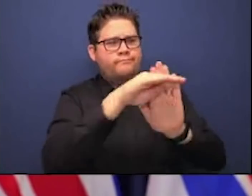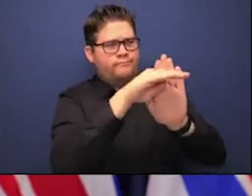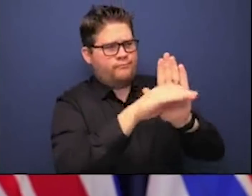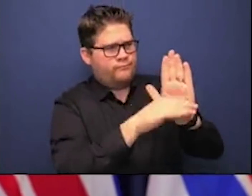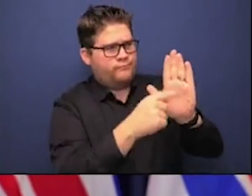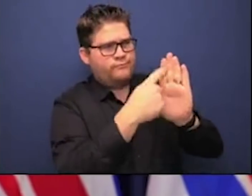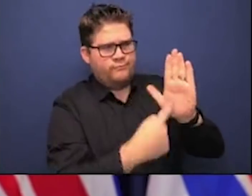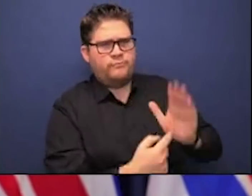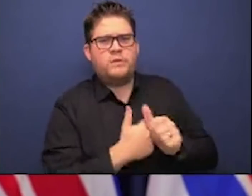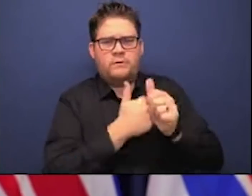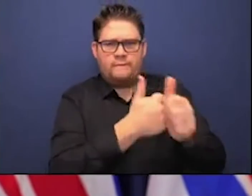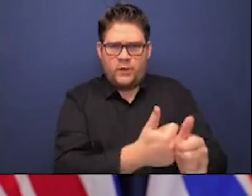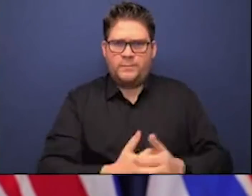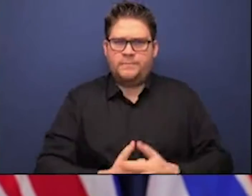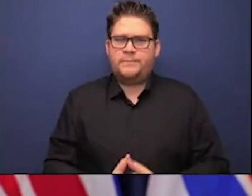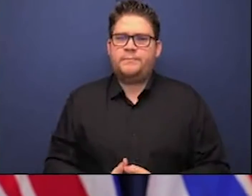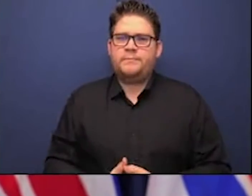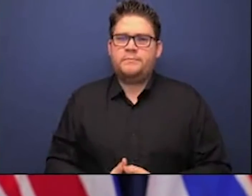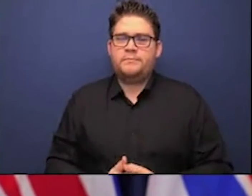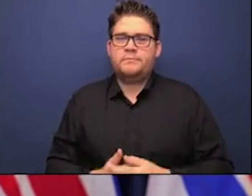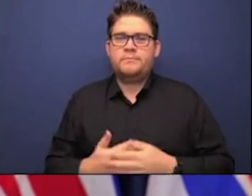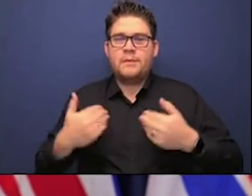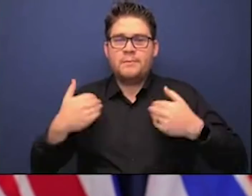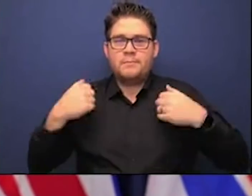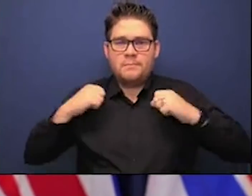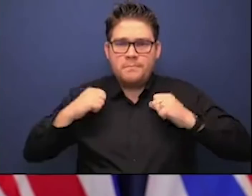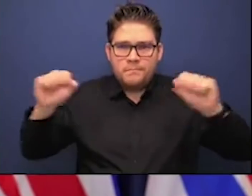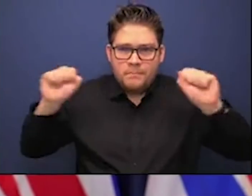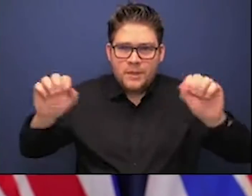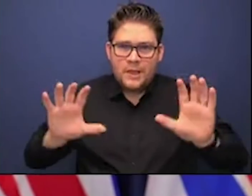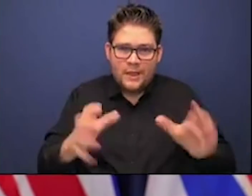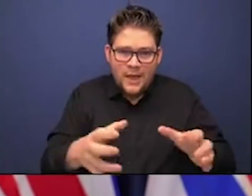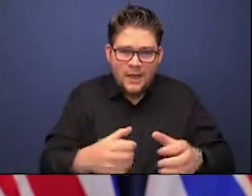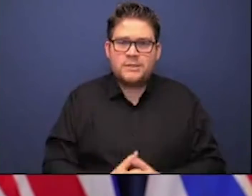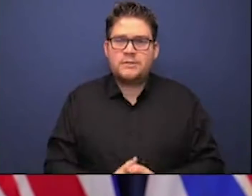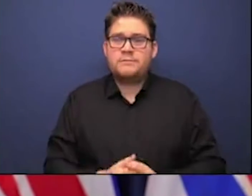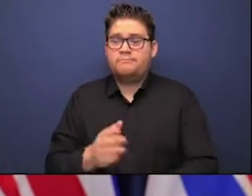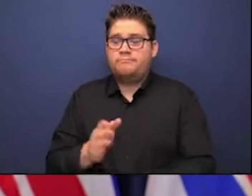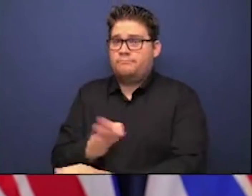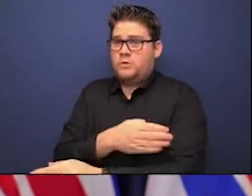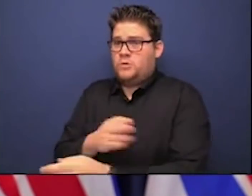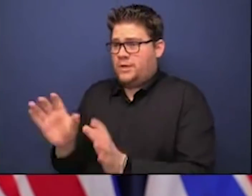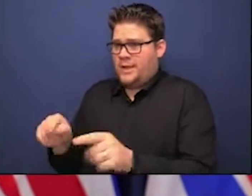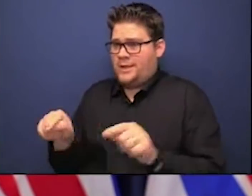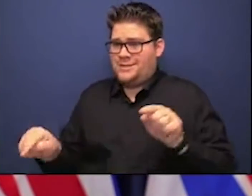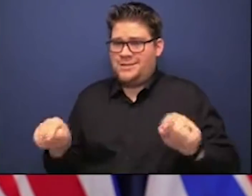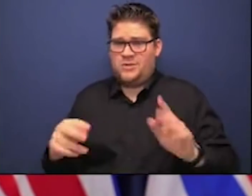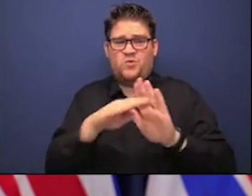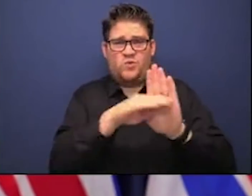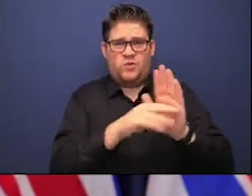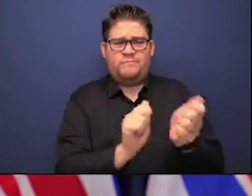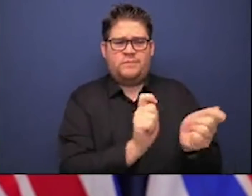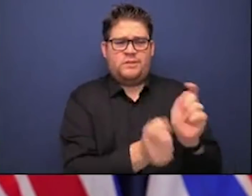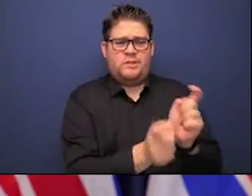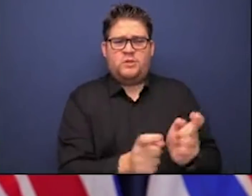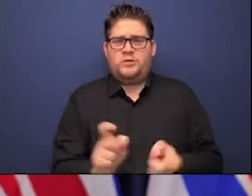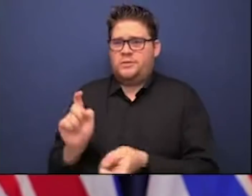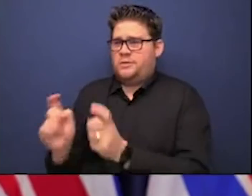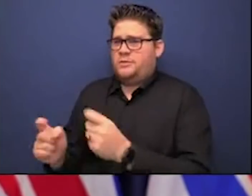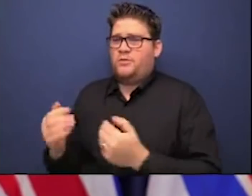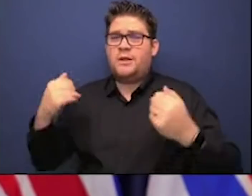physical education and music classes. High-intensity physical activities should be held outside whenever